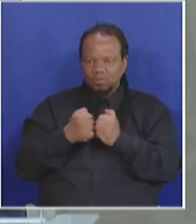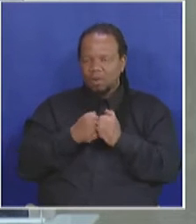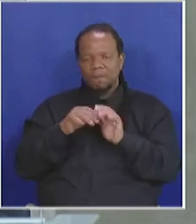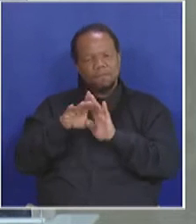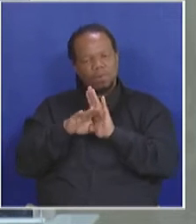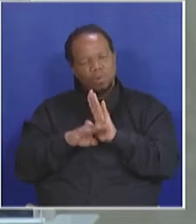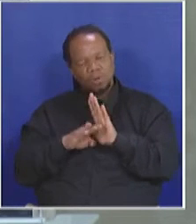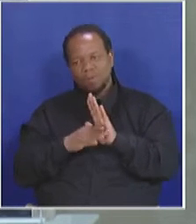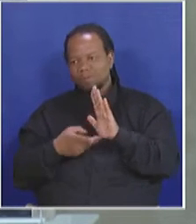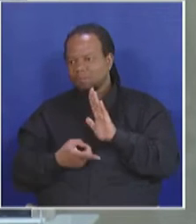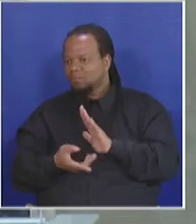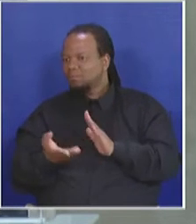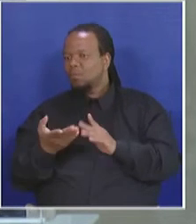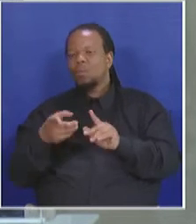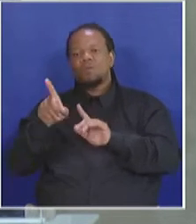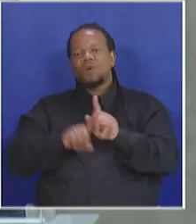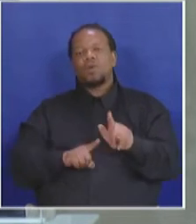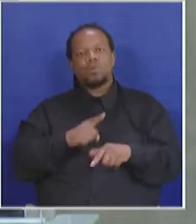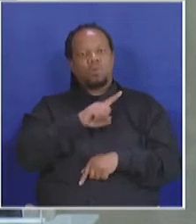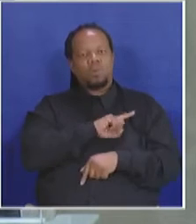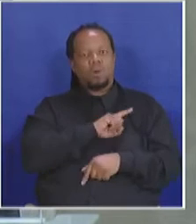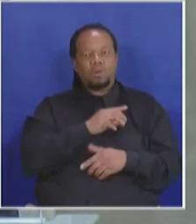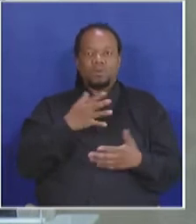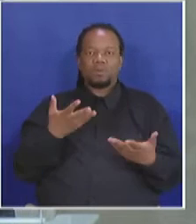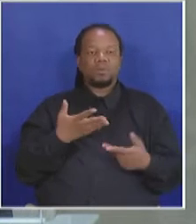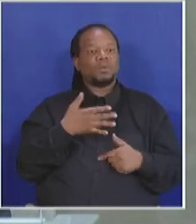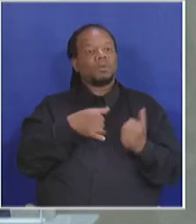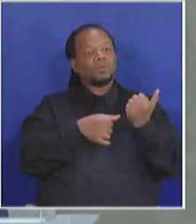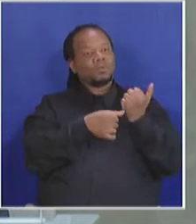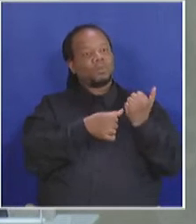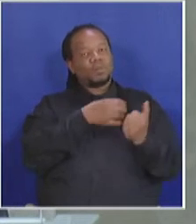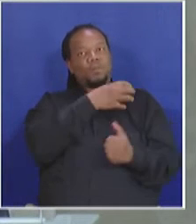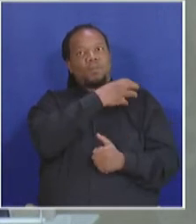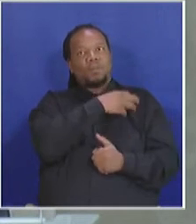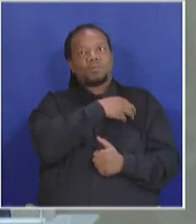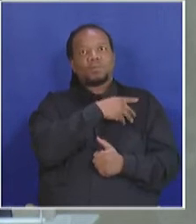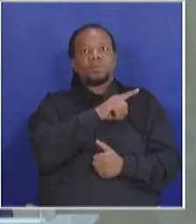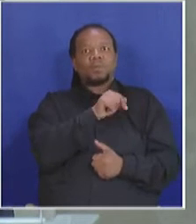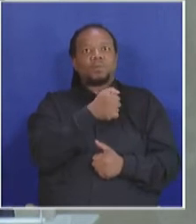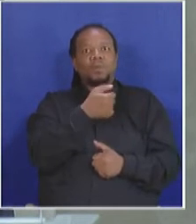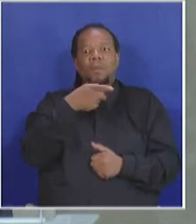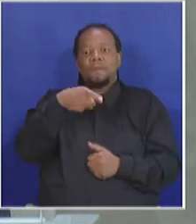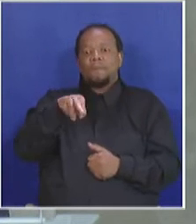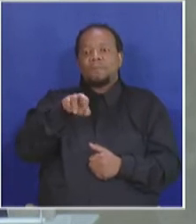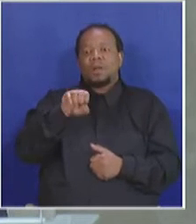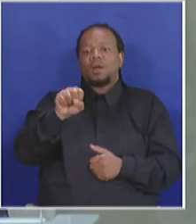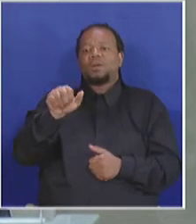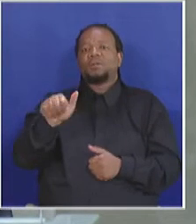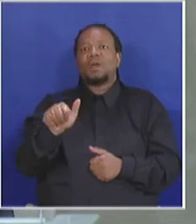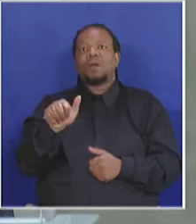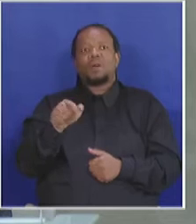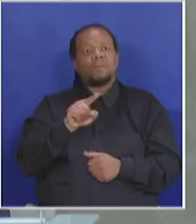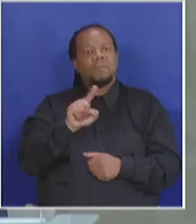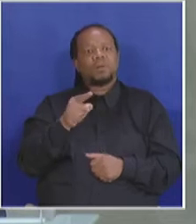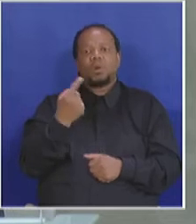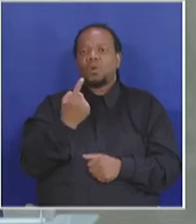9 provinces. Deputy Minister, you had an opportunity to say what's wrong in Prasa. You only say what is good in Prasa. You